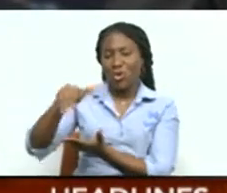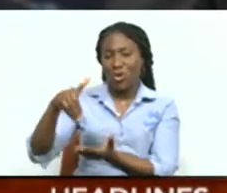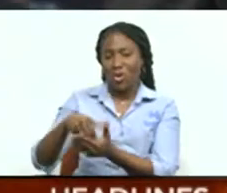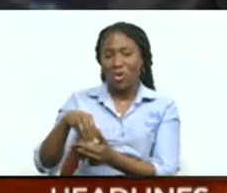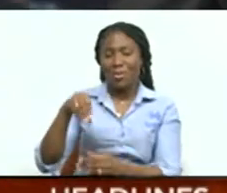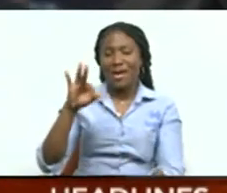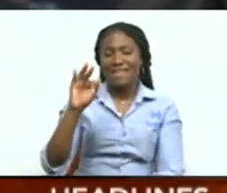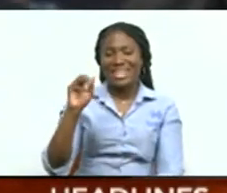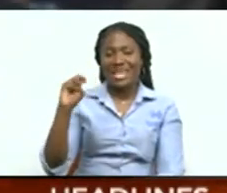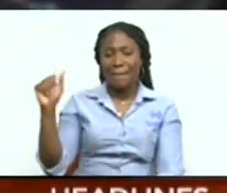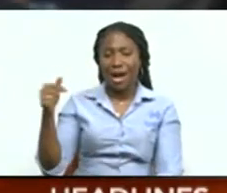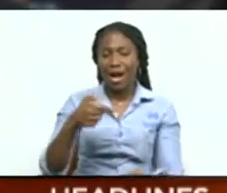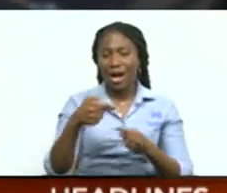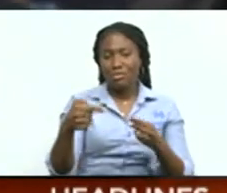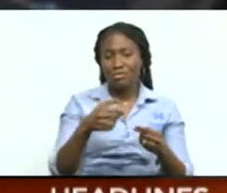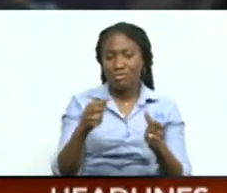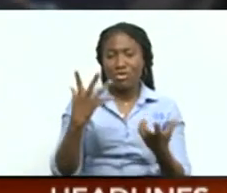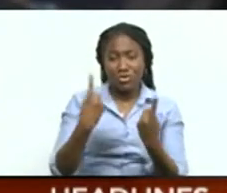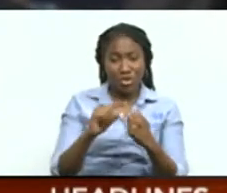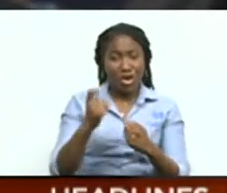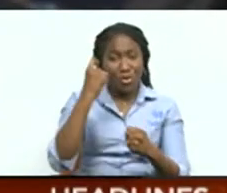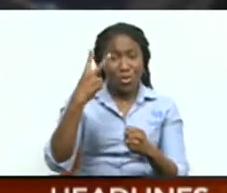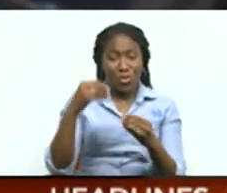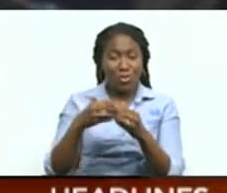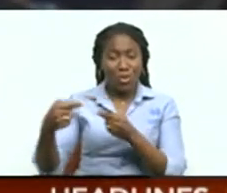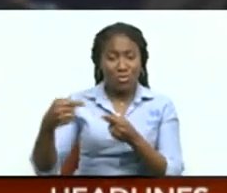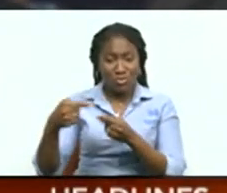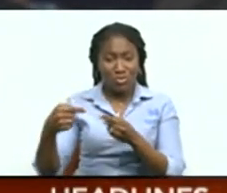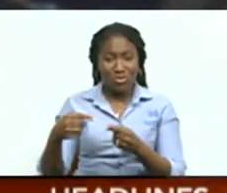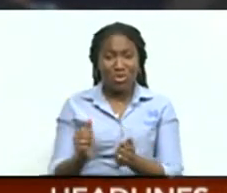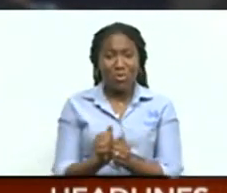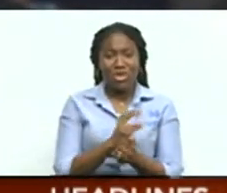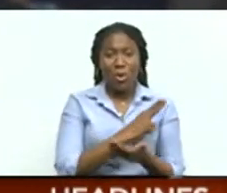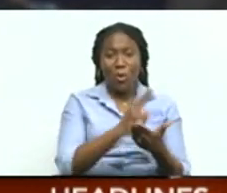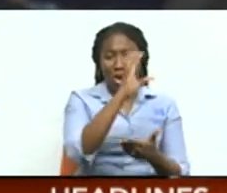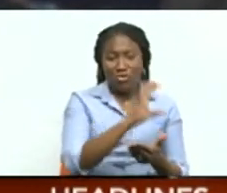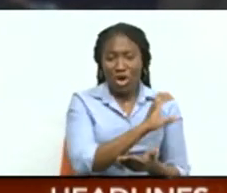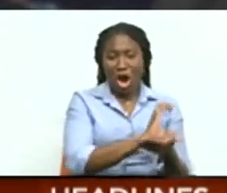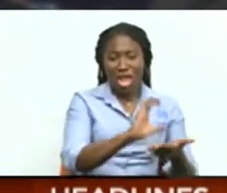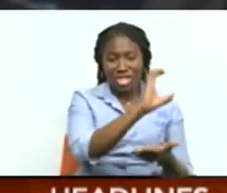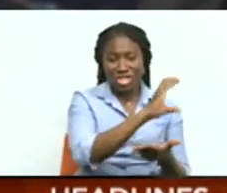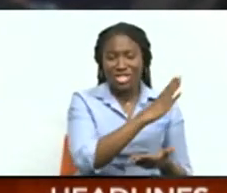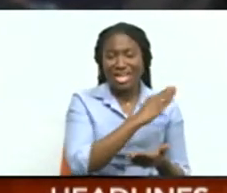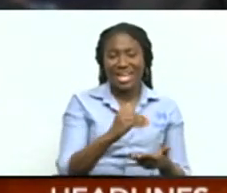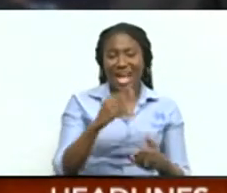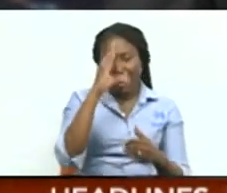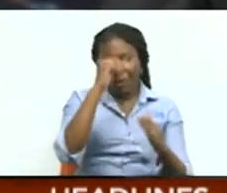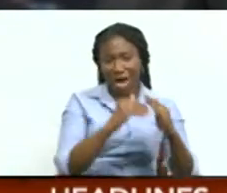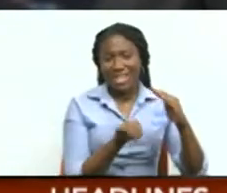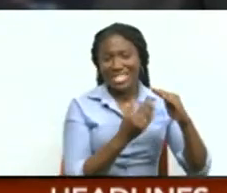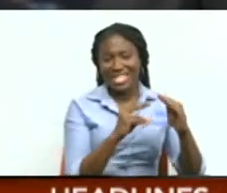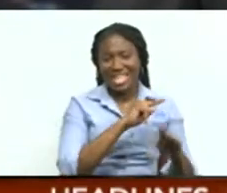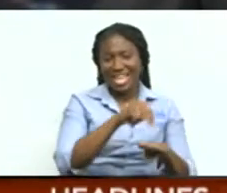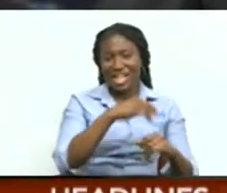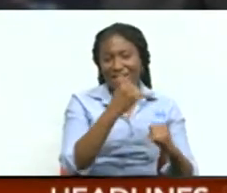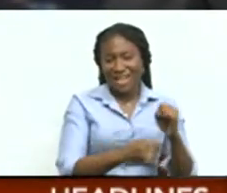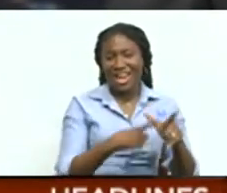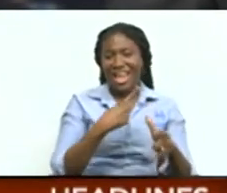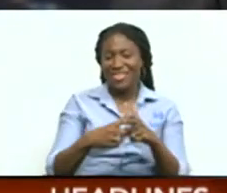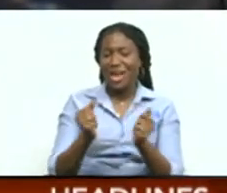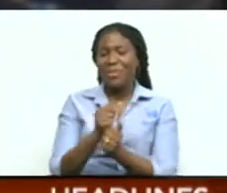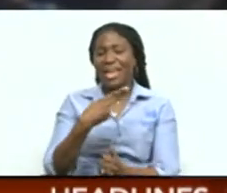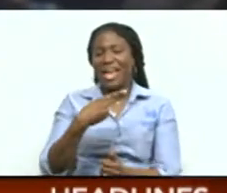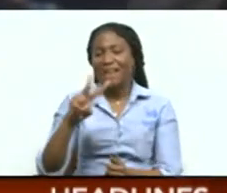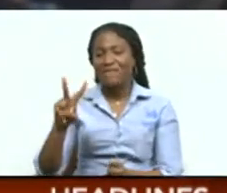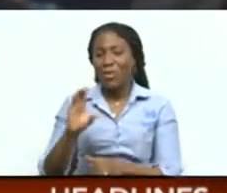Fatima College goes for 2 more titles then, first against Holy Cross College in the boys' under-17 national final, and then against Hillview